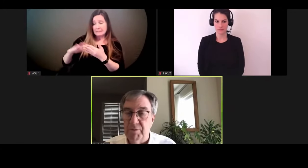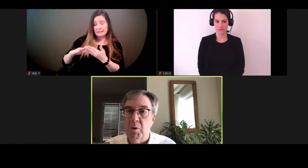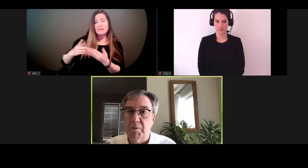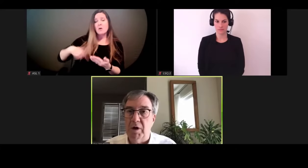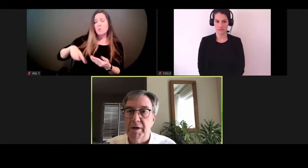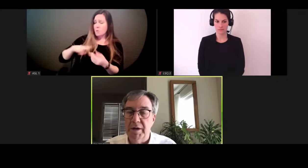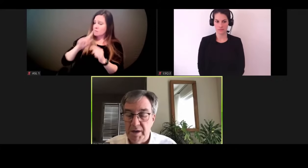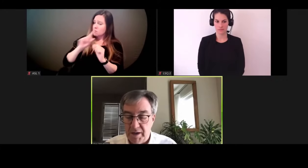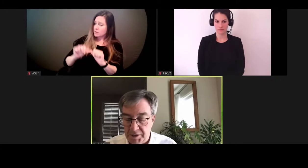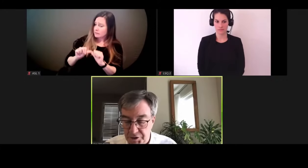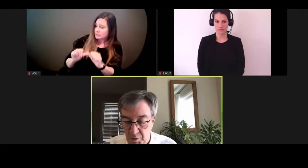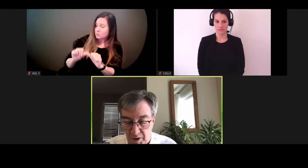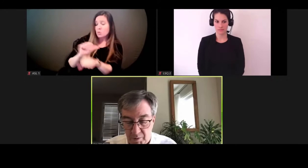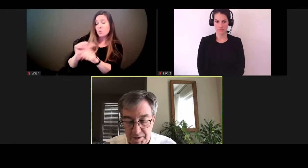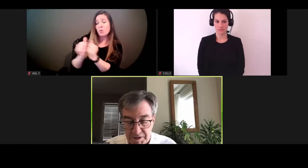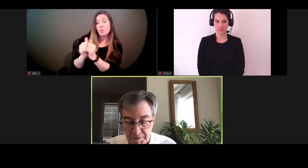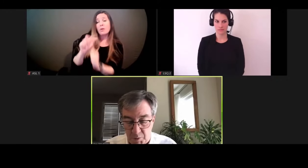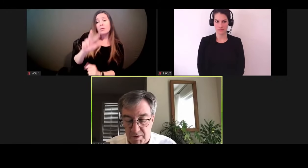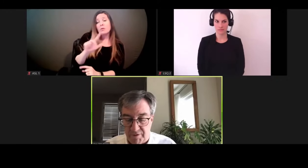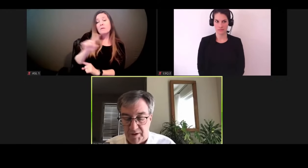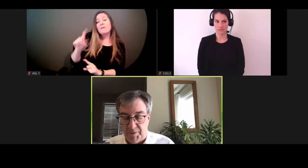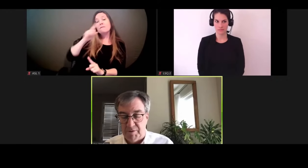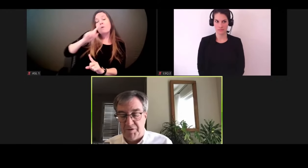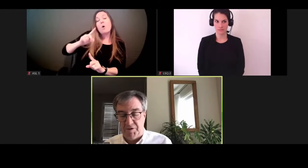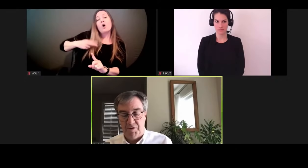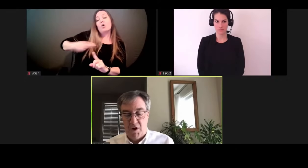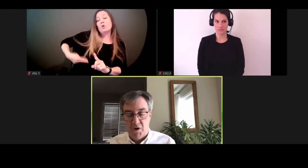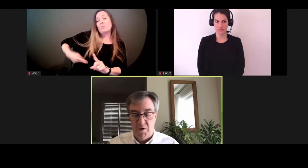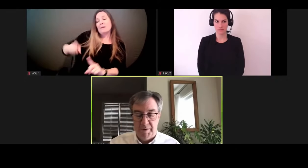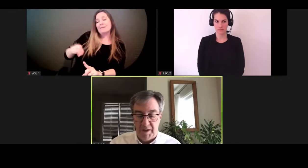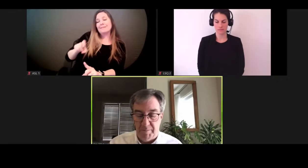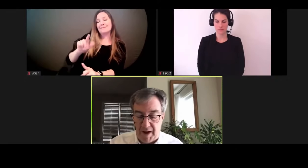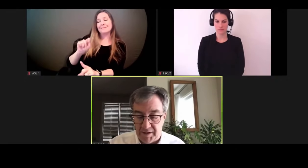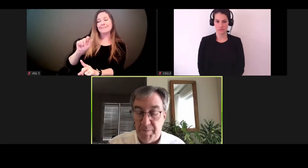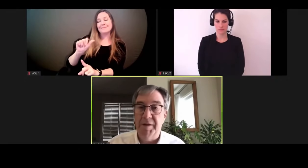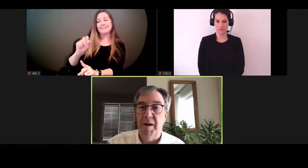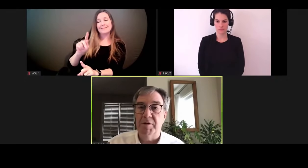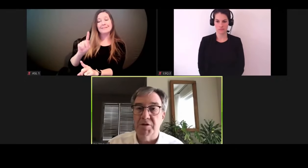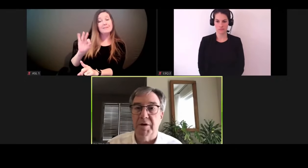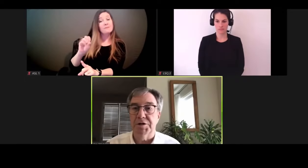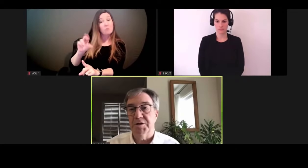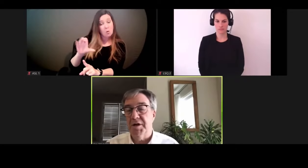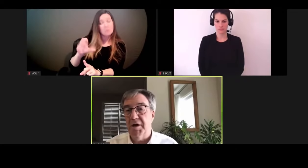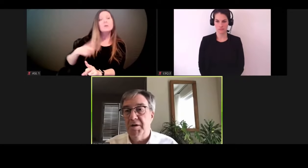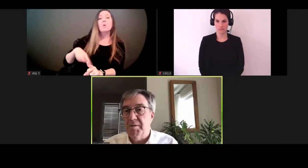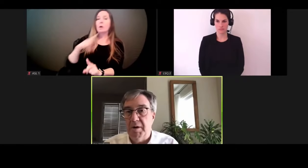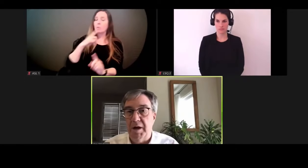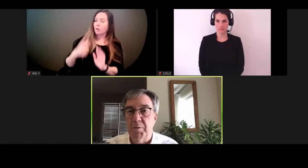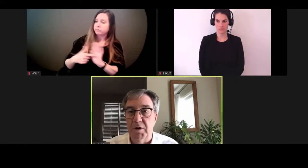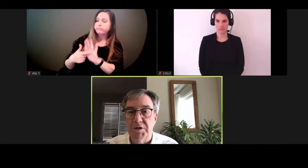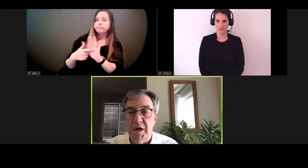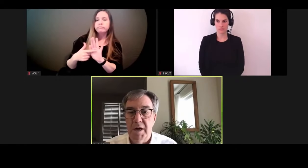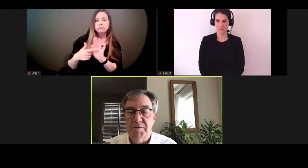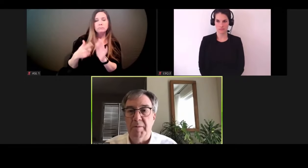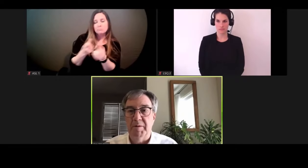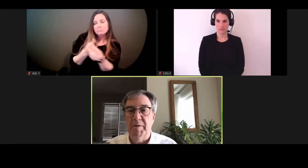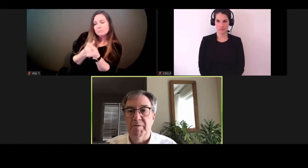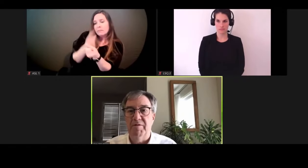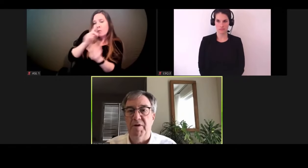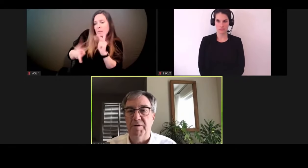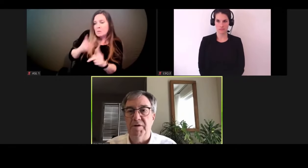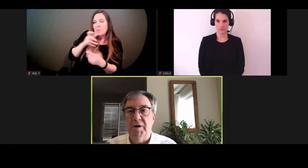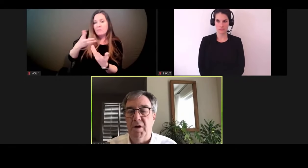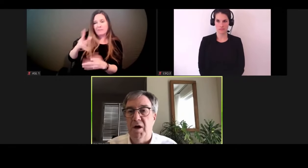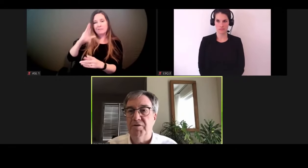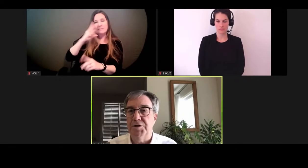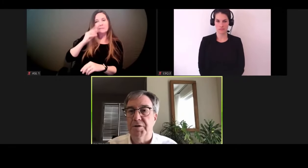with 311 and 211 to support vulnerable residents who have been impacted by the demonstrations. In other words, some of them have